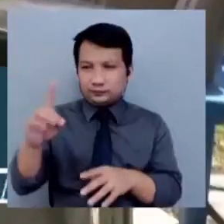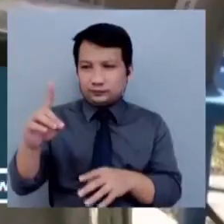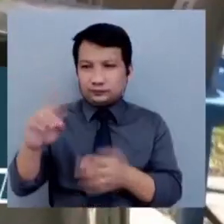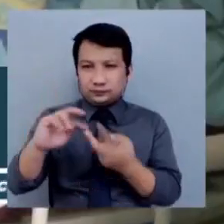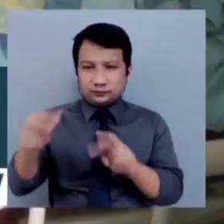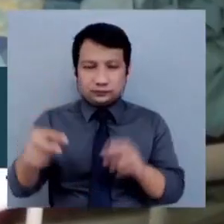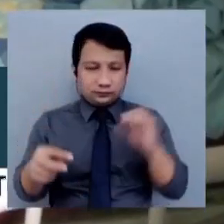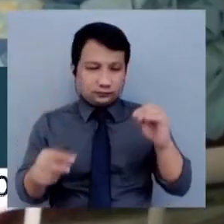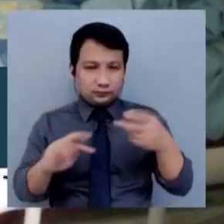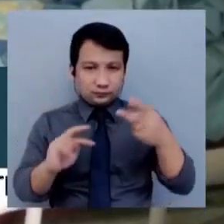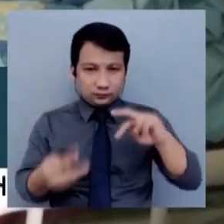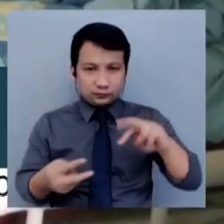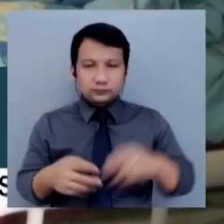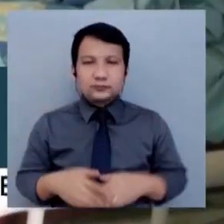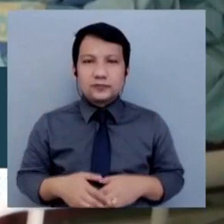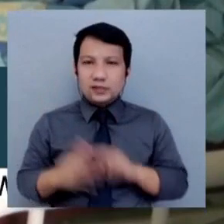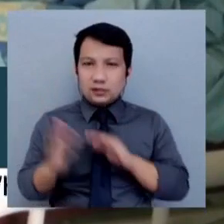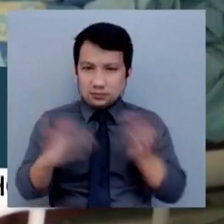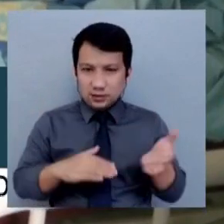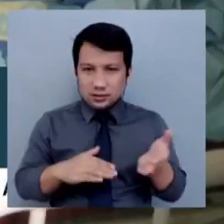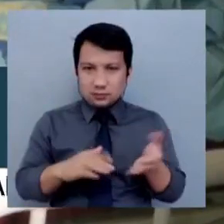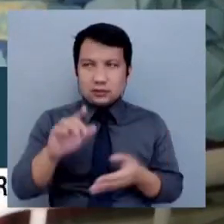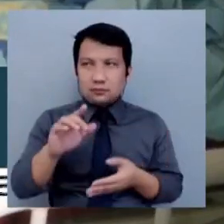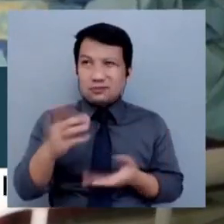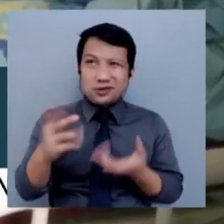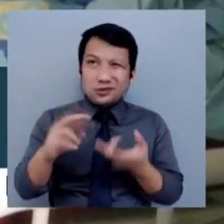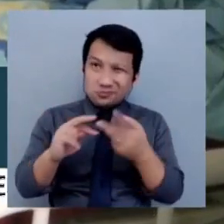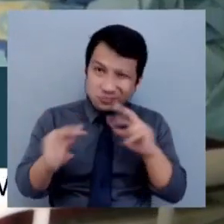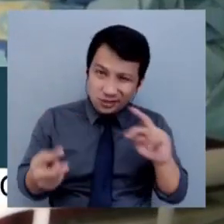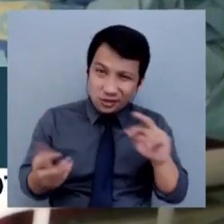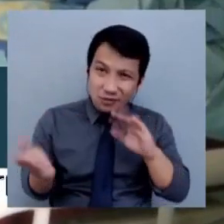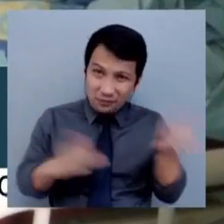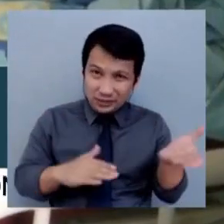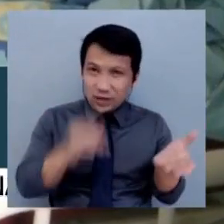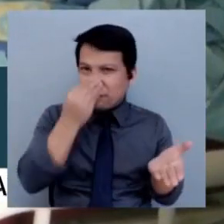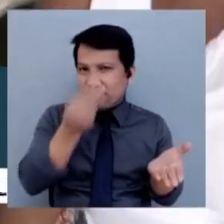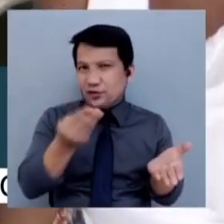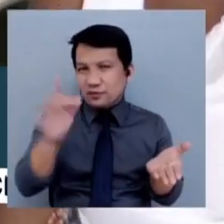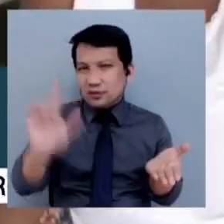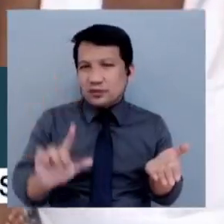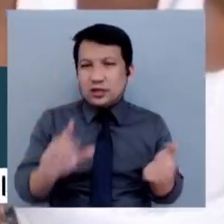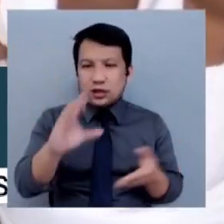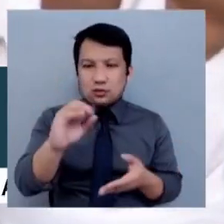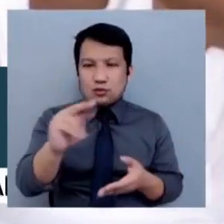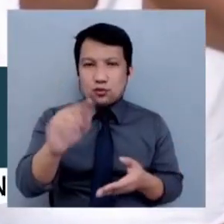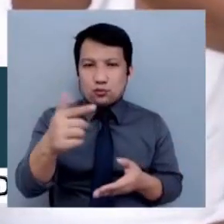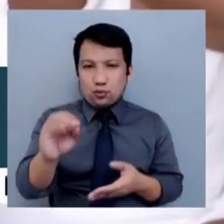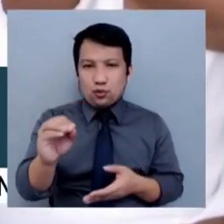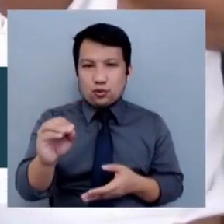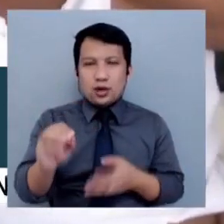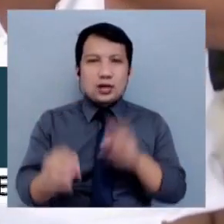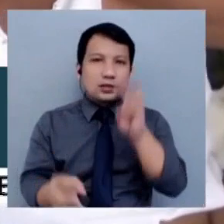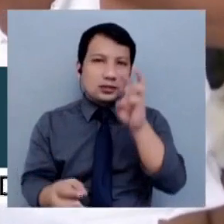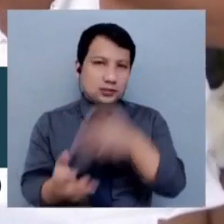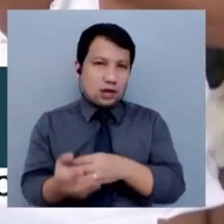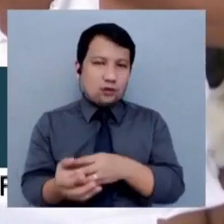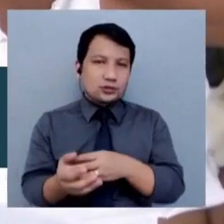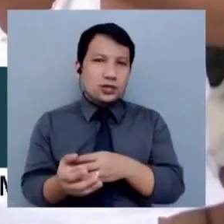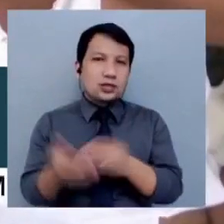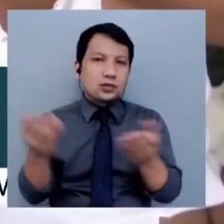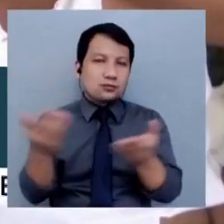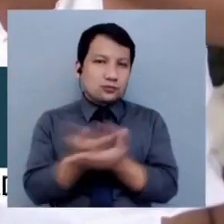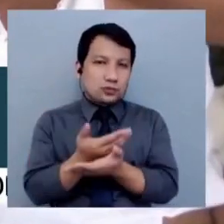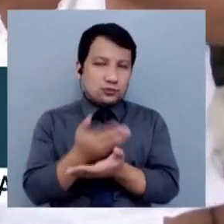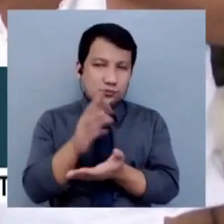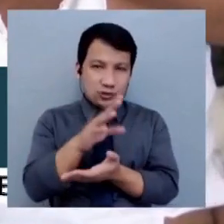variants, although deaths remain low, the World Health Organization said. Congo registered 6,480 new cases in the week